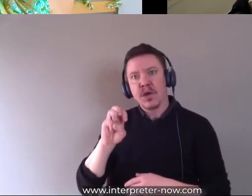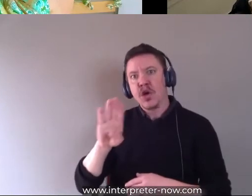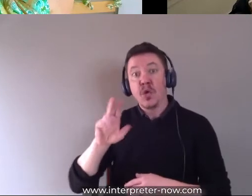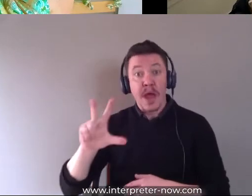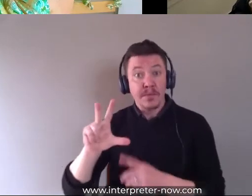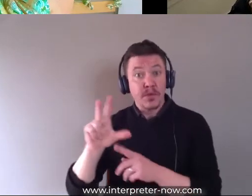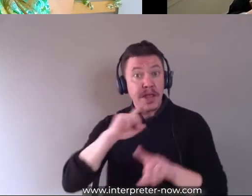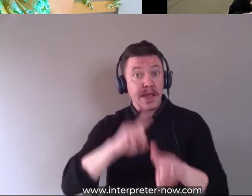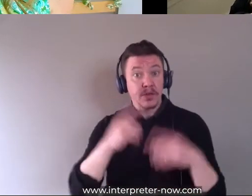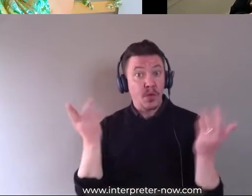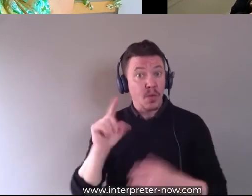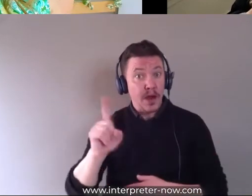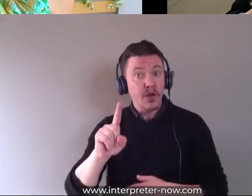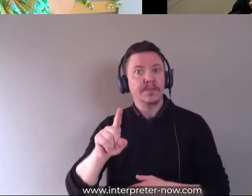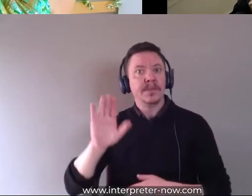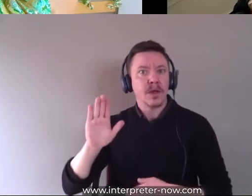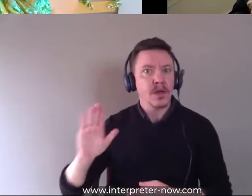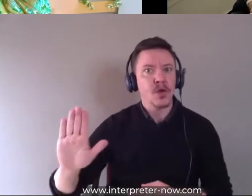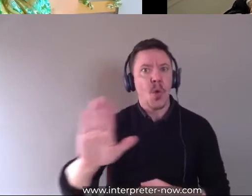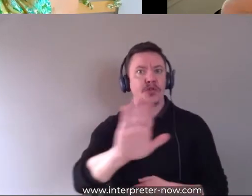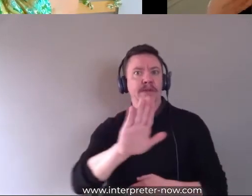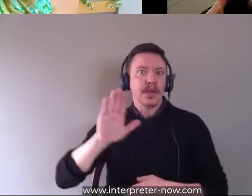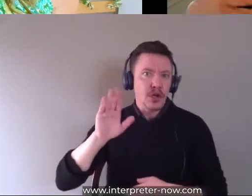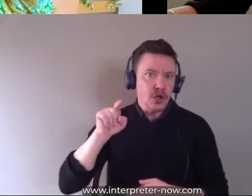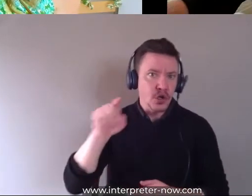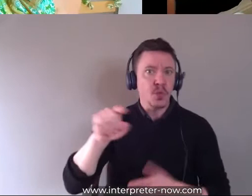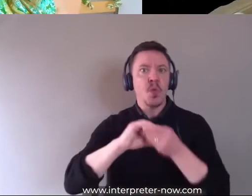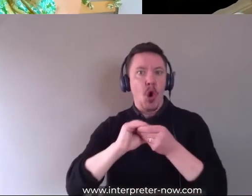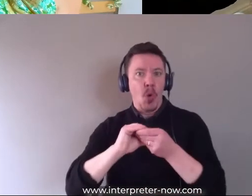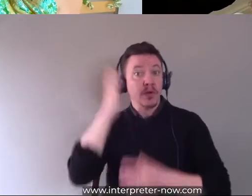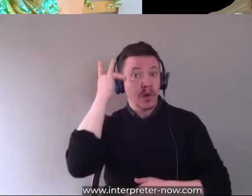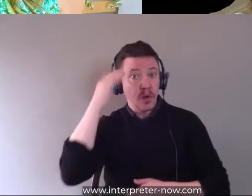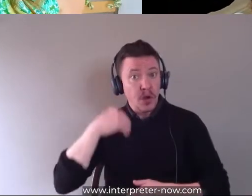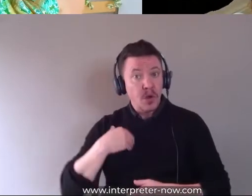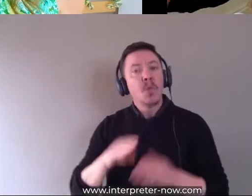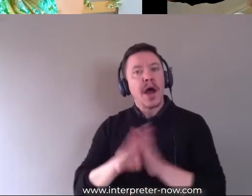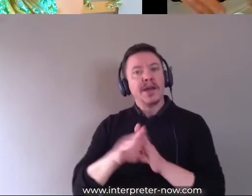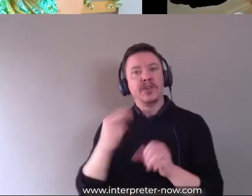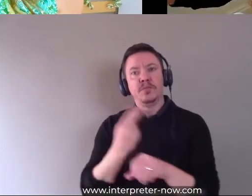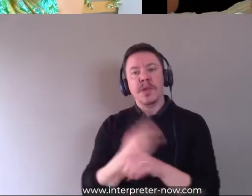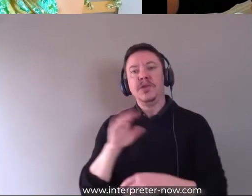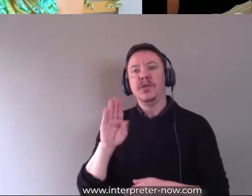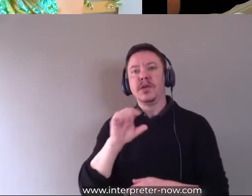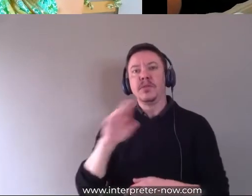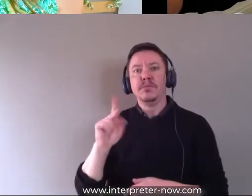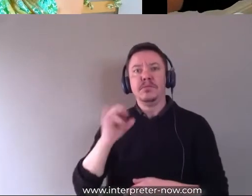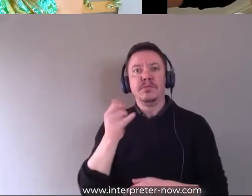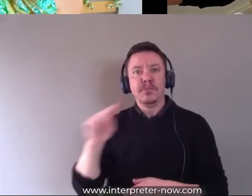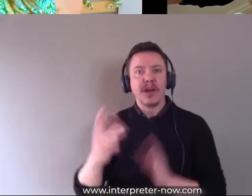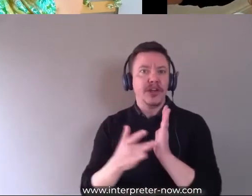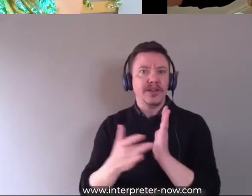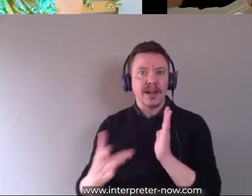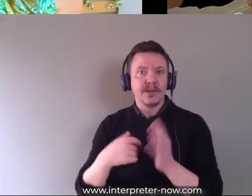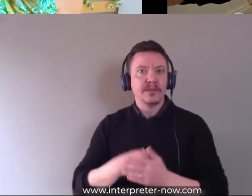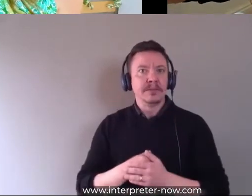the answer is you do. You own that because it's built on blockchain technology, which we absolutely don't have time for me to